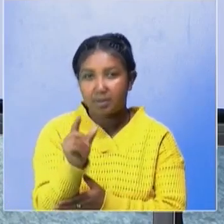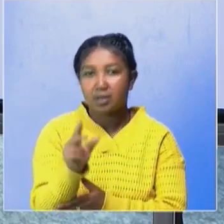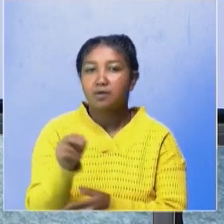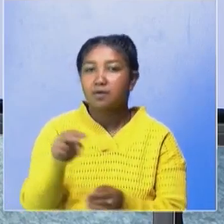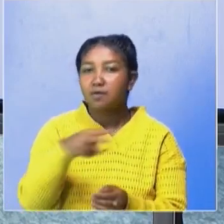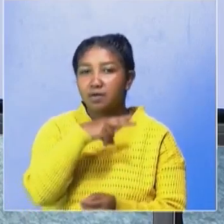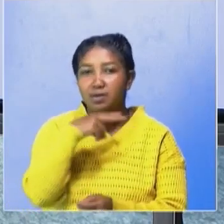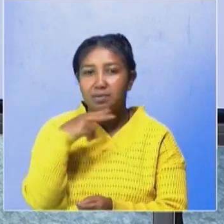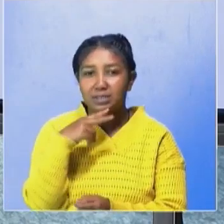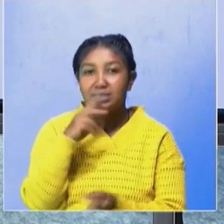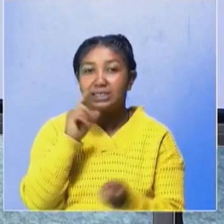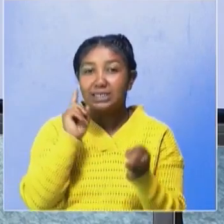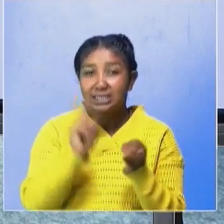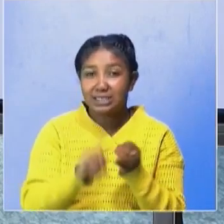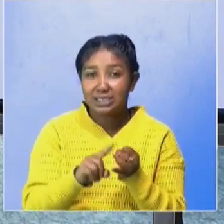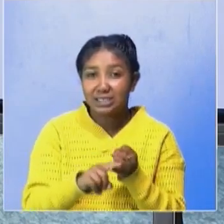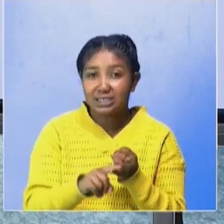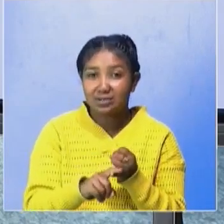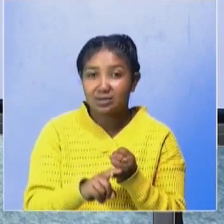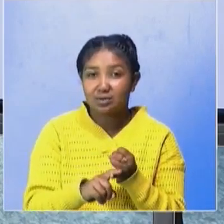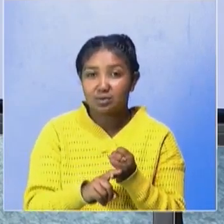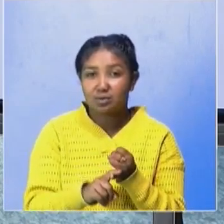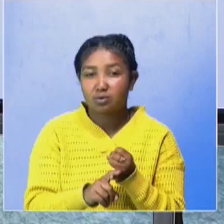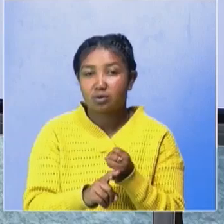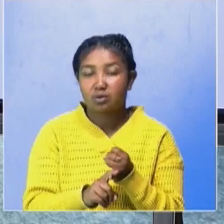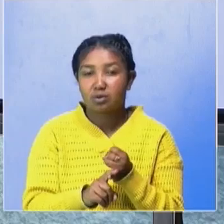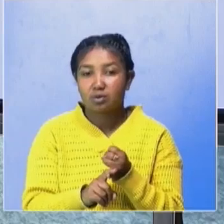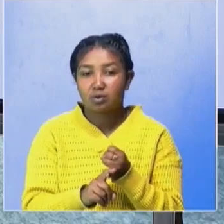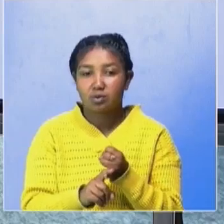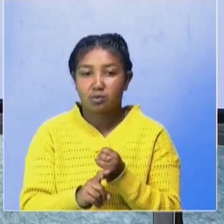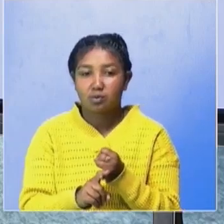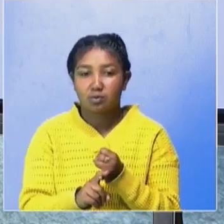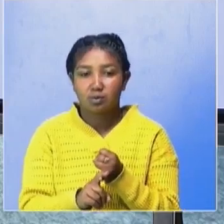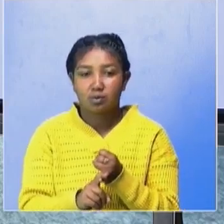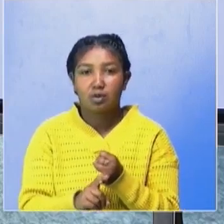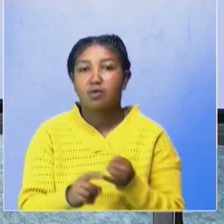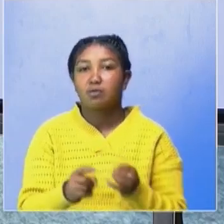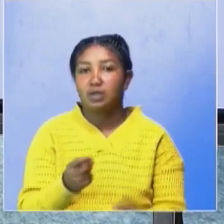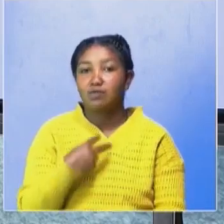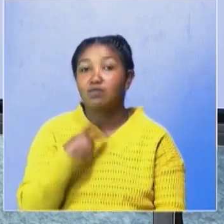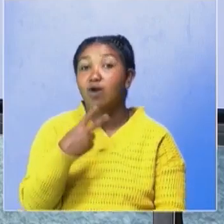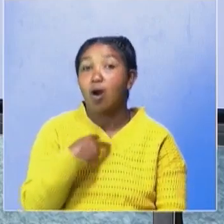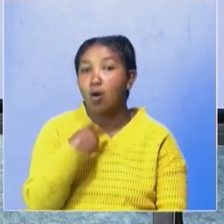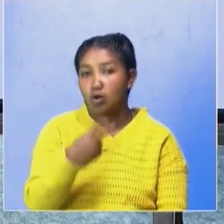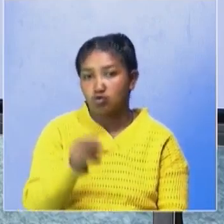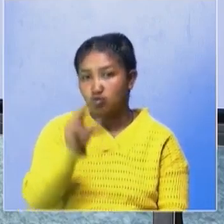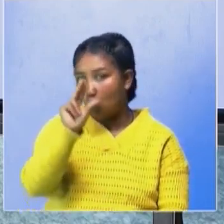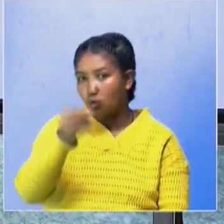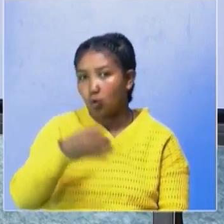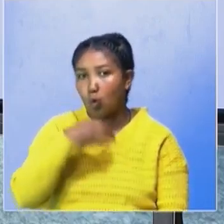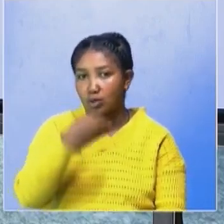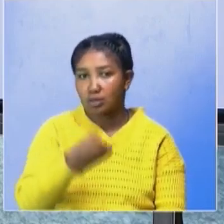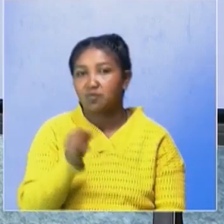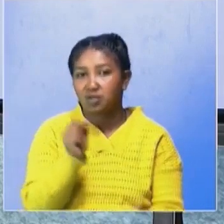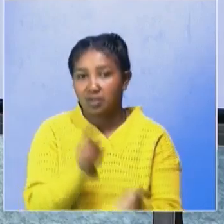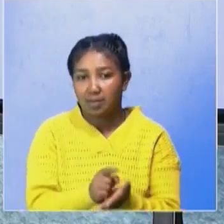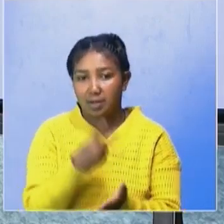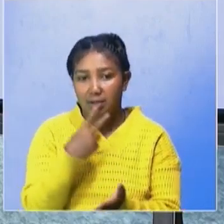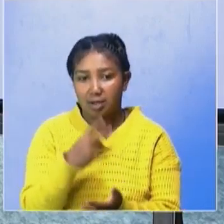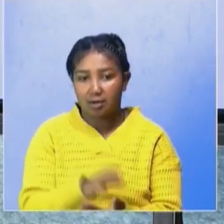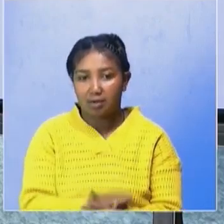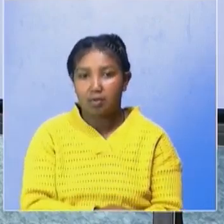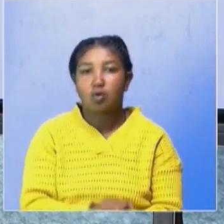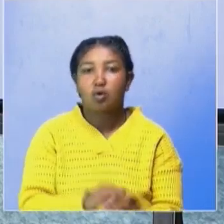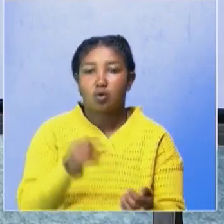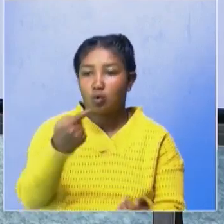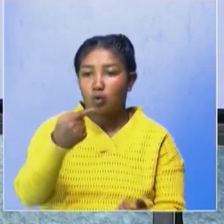verbs ending with also with vowel letters, like we can mention, for example, here,